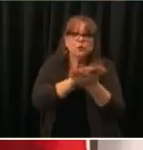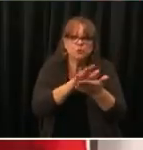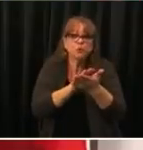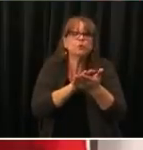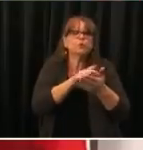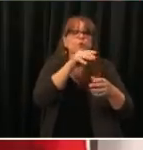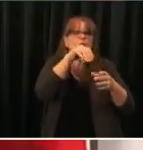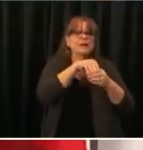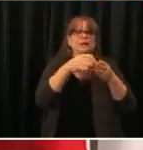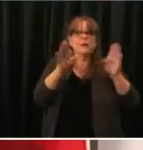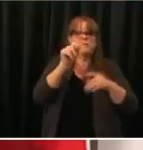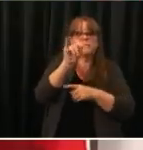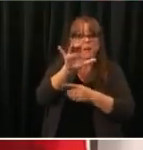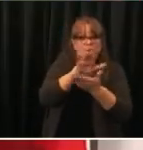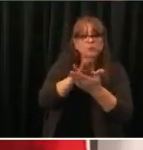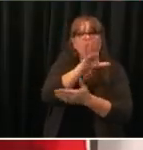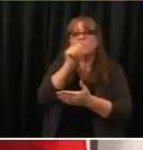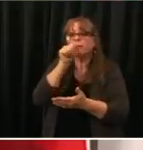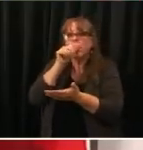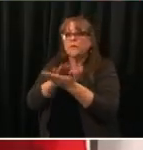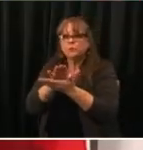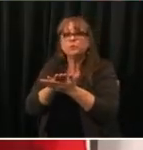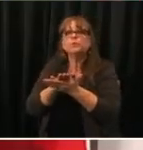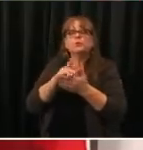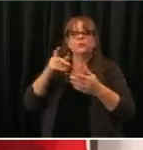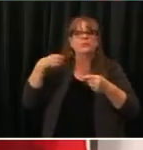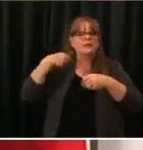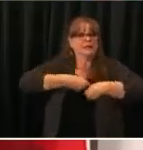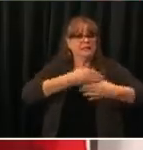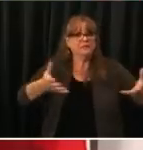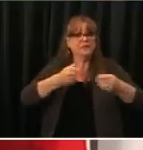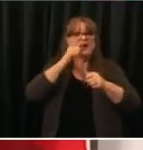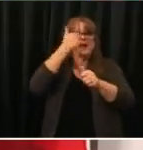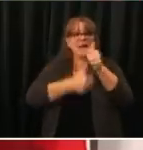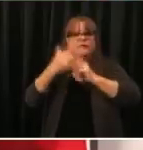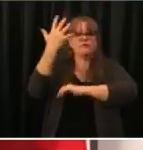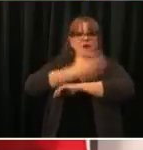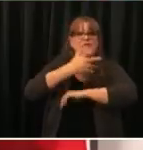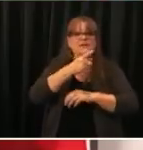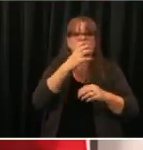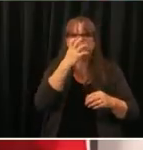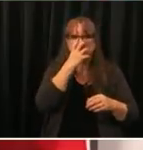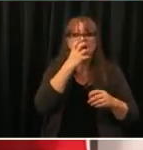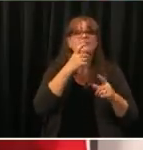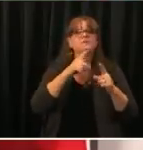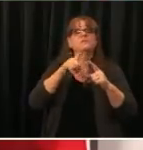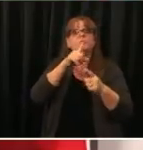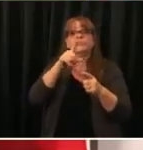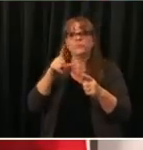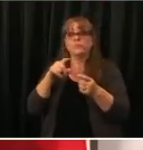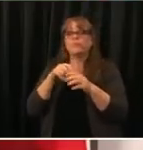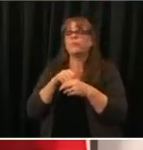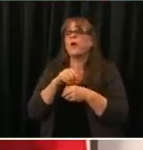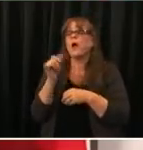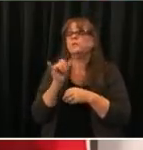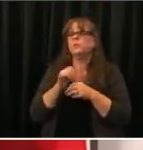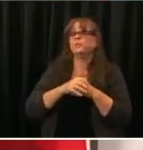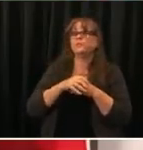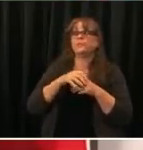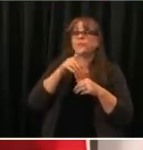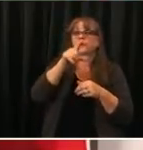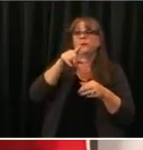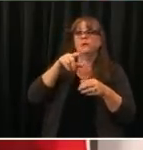every 5 days for every teacher who wants it in home, as well as an allocation where if there are anybody who's symptomatic,